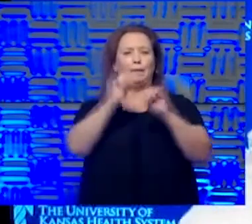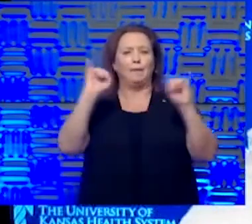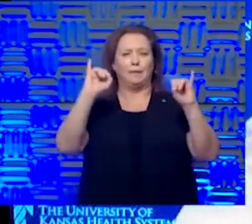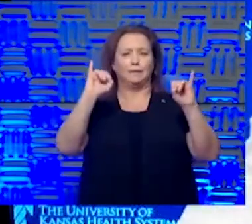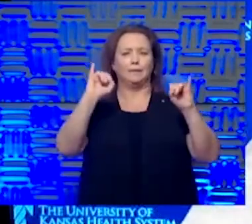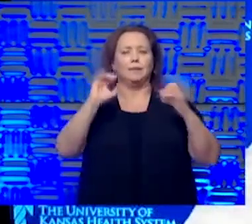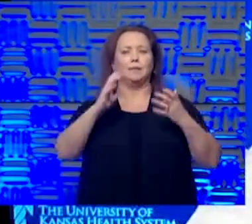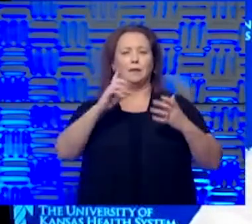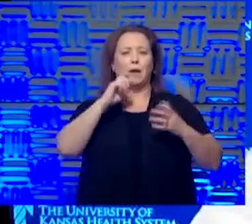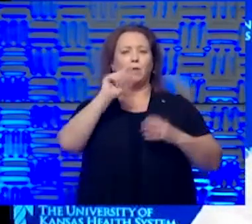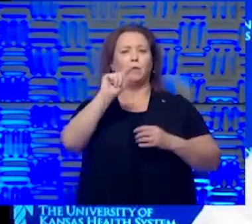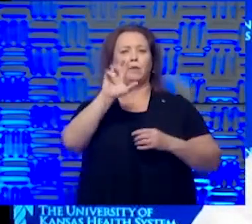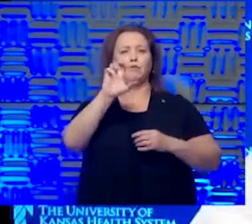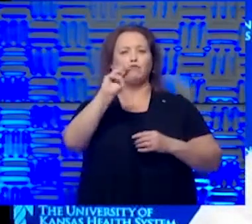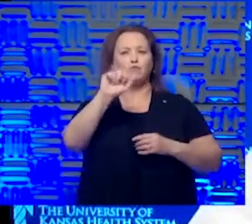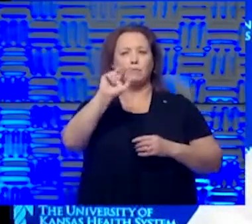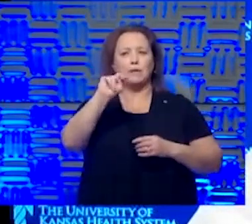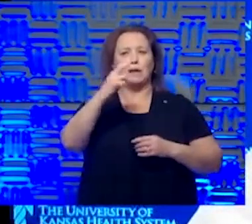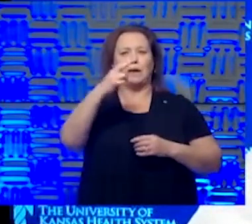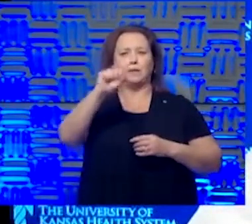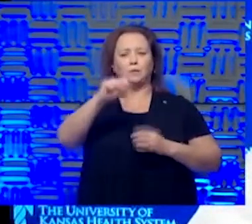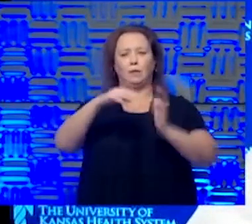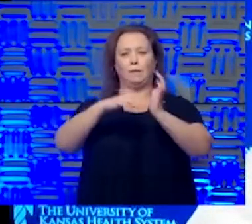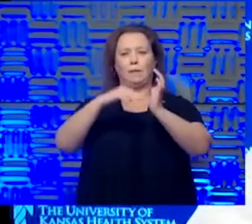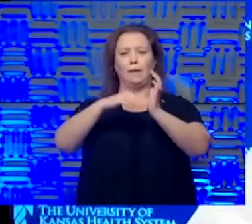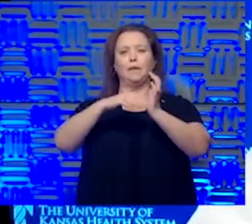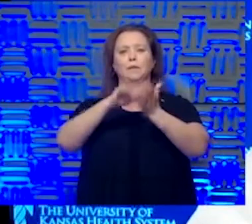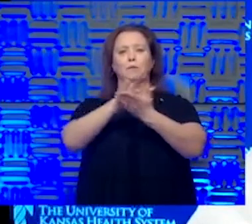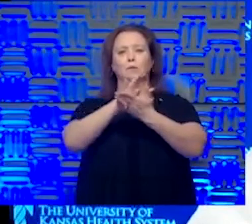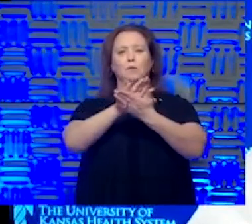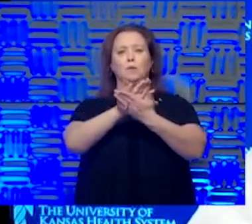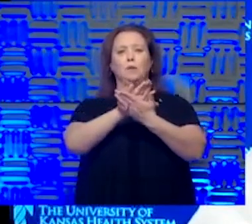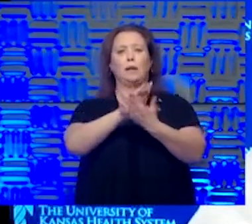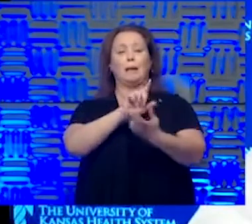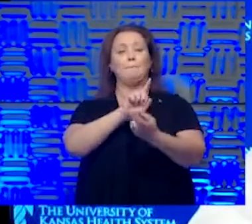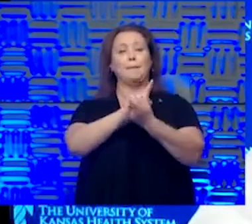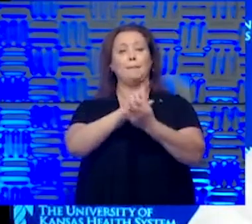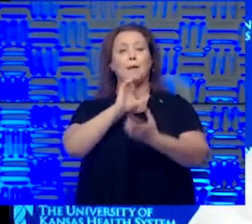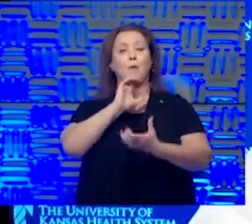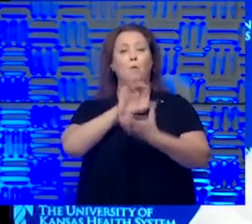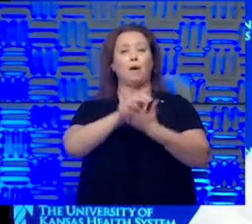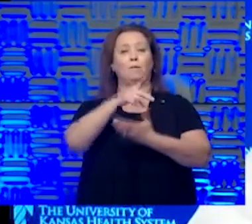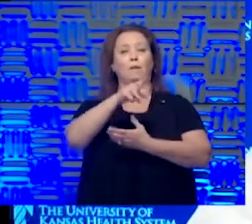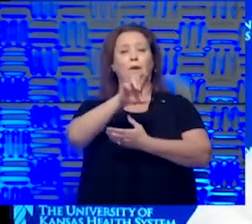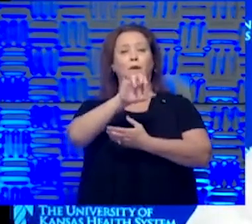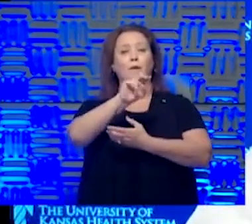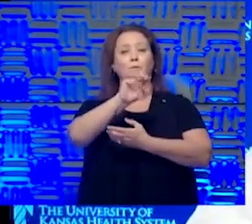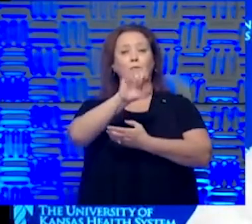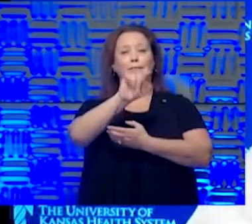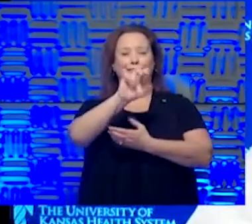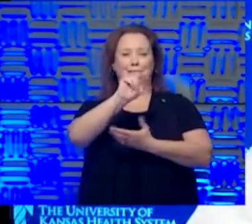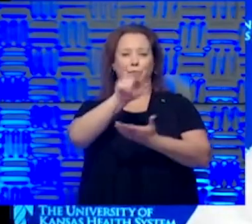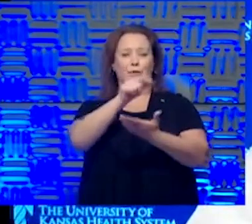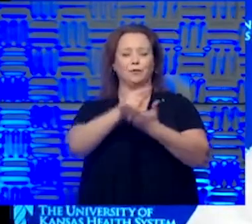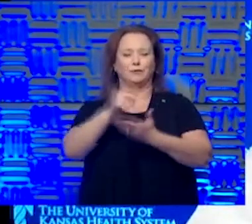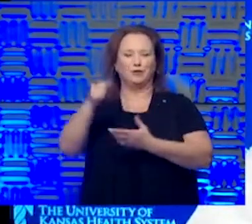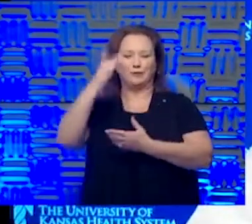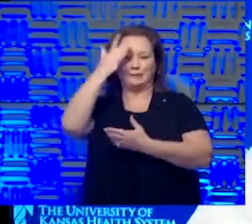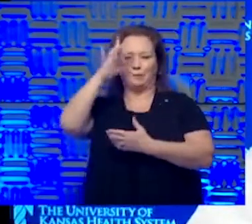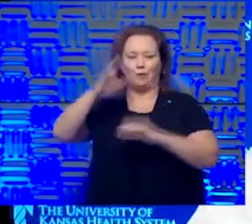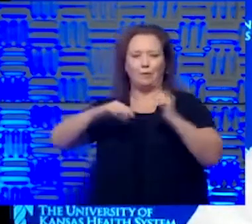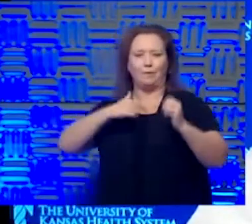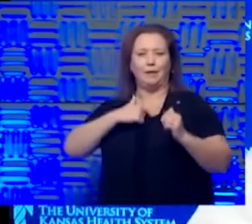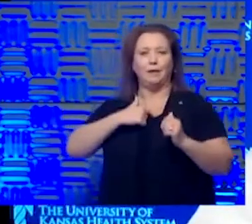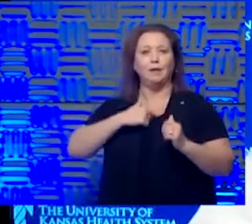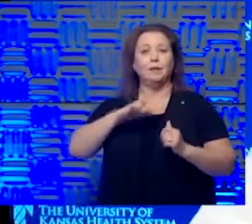Independence, Missouri. Went to Truman High School. Went to med school. Met my wife there, a Princeton graduate. She's smarter than I am. That comes as no surprise. My